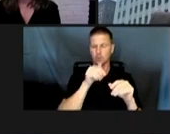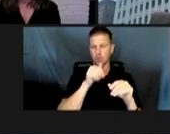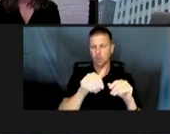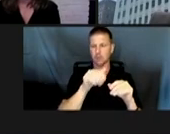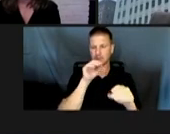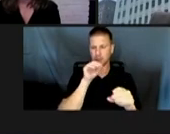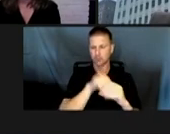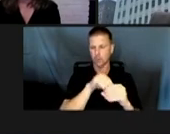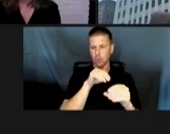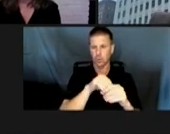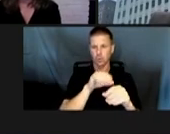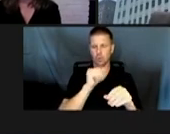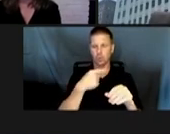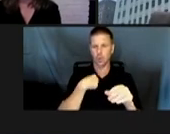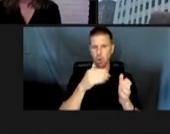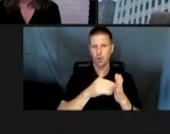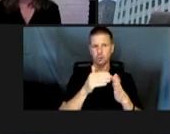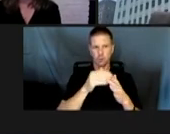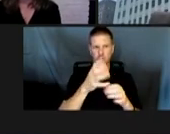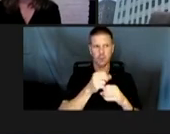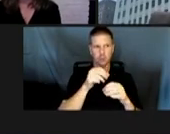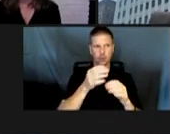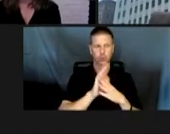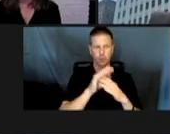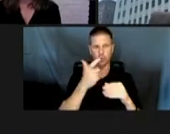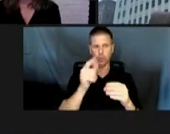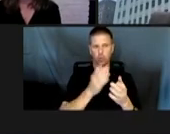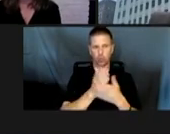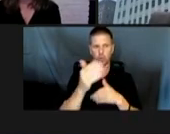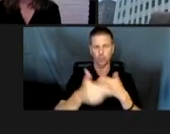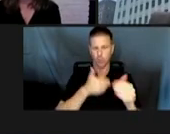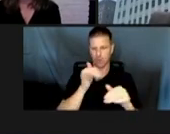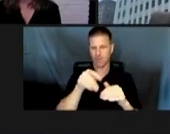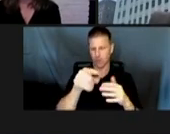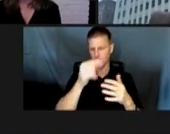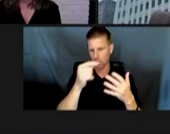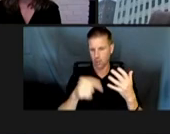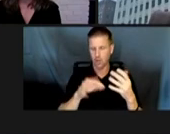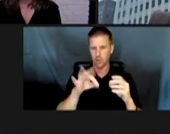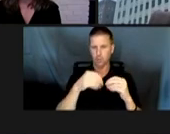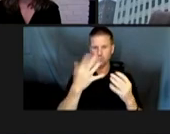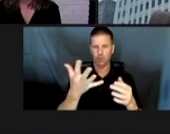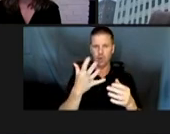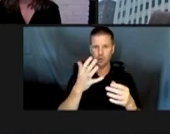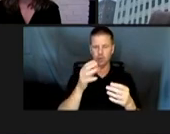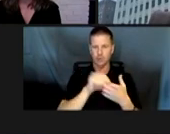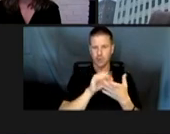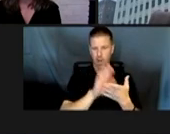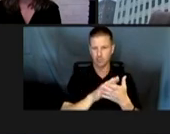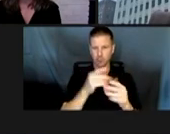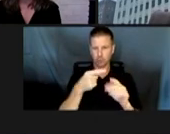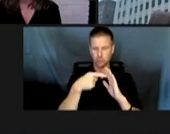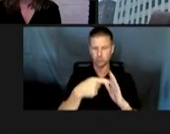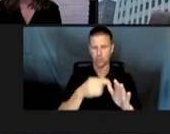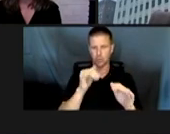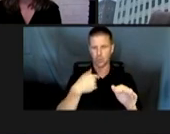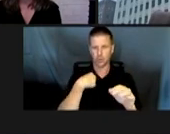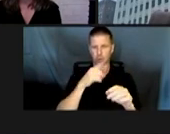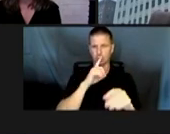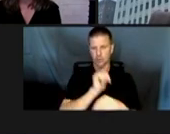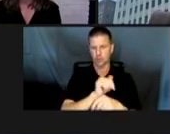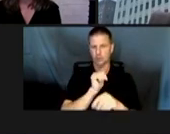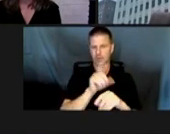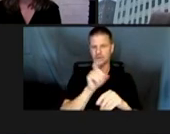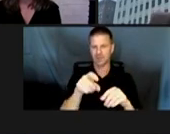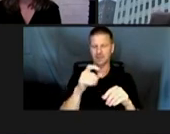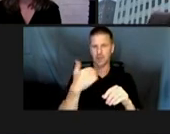installed. And we often get requests to go through the process that you outlined of providing the documentation to show that we do in fact need to